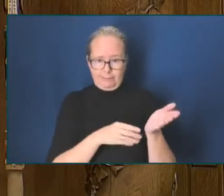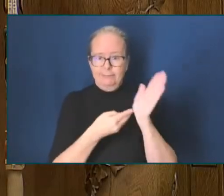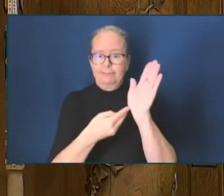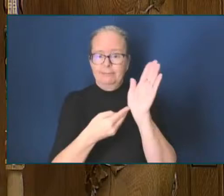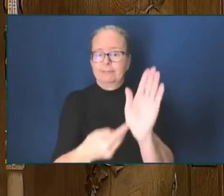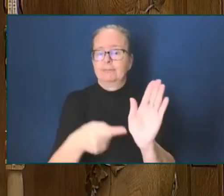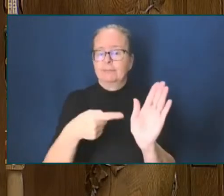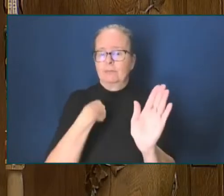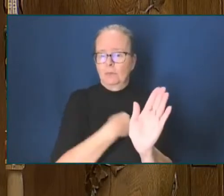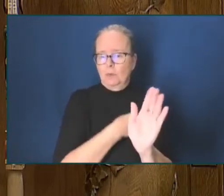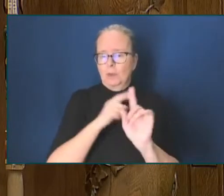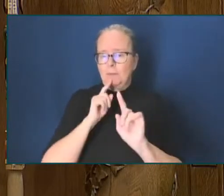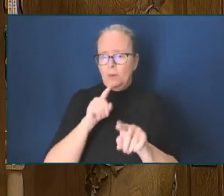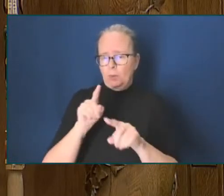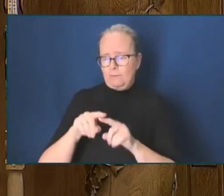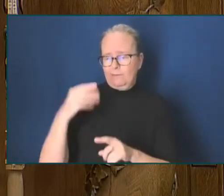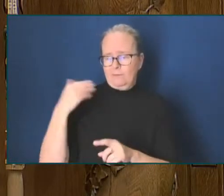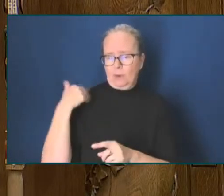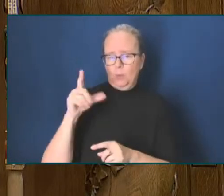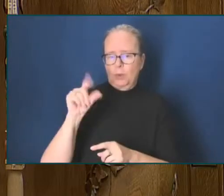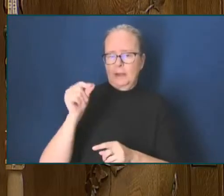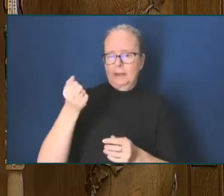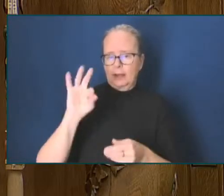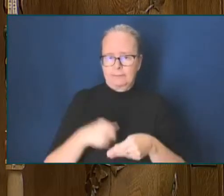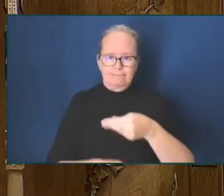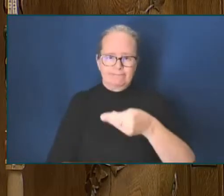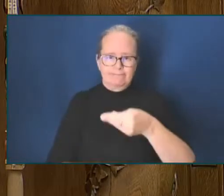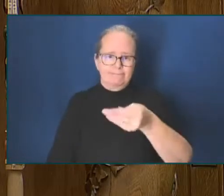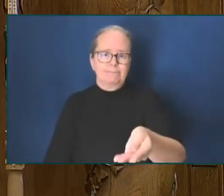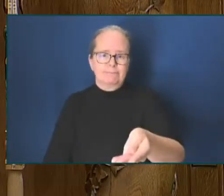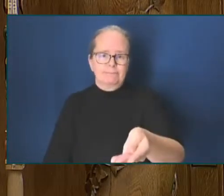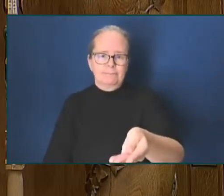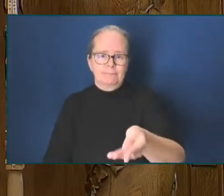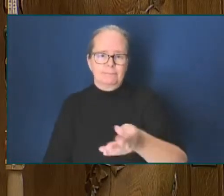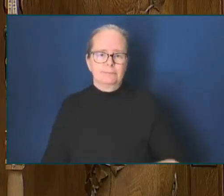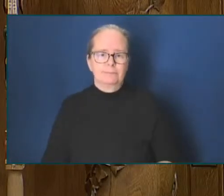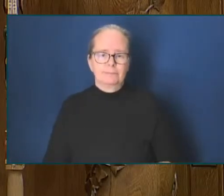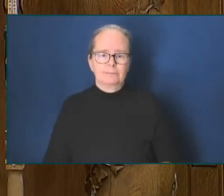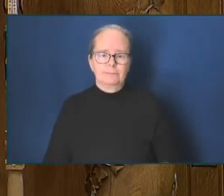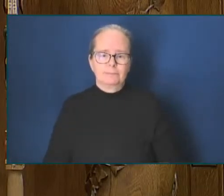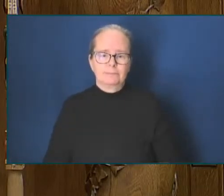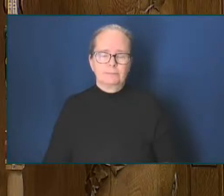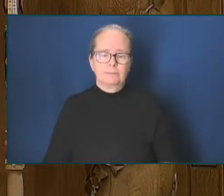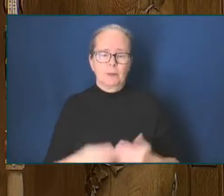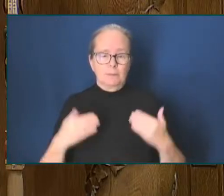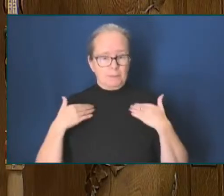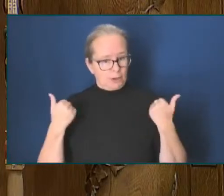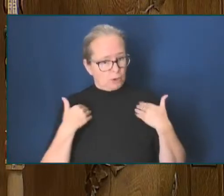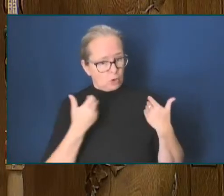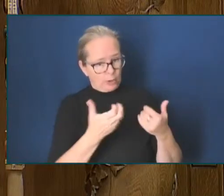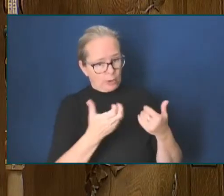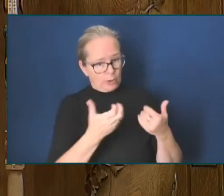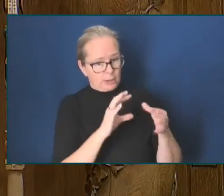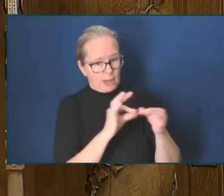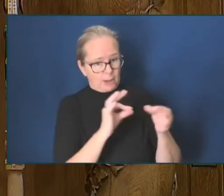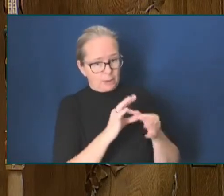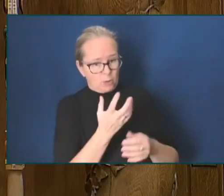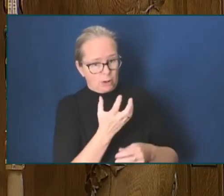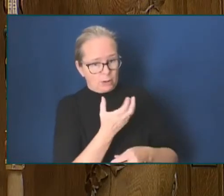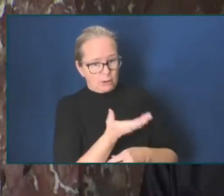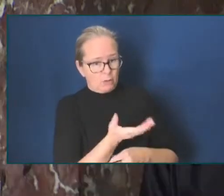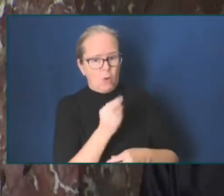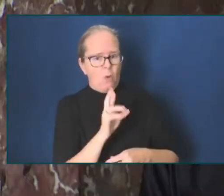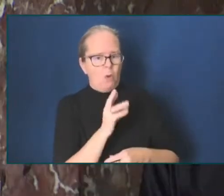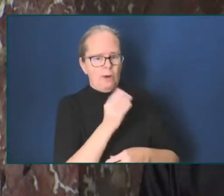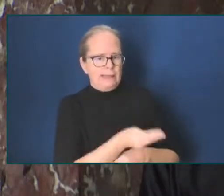Does the Minister like to make a submission, or if not, the Chair will take it under advisement? Thank you, Honourable Speaker. I will deal